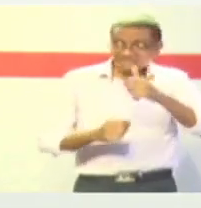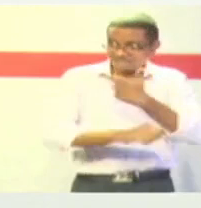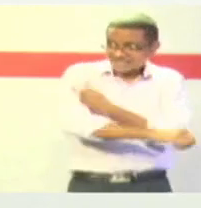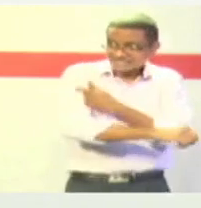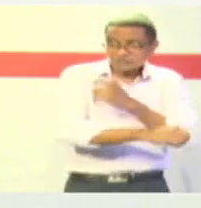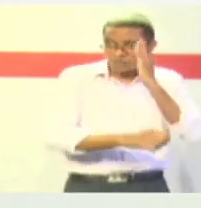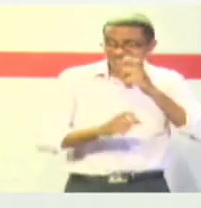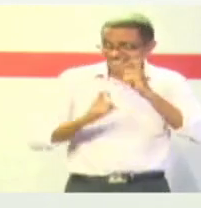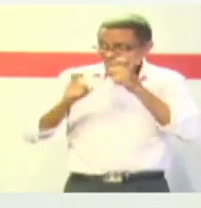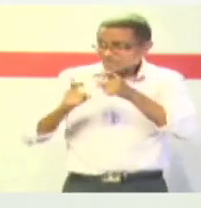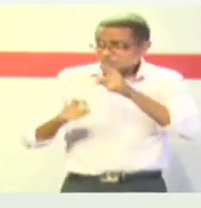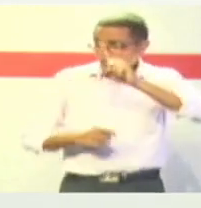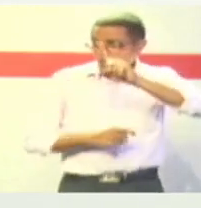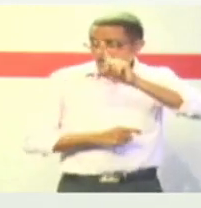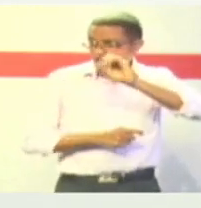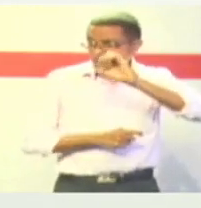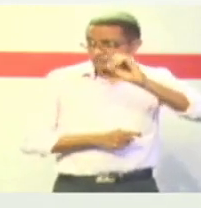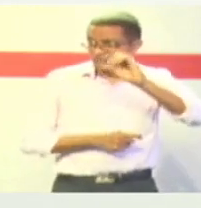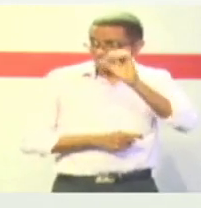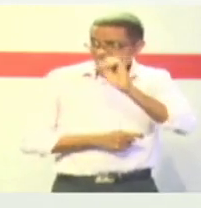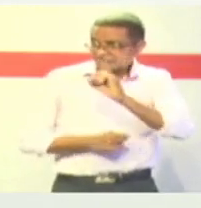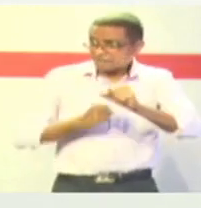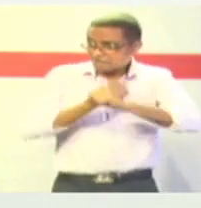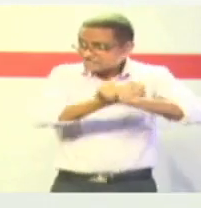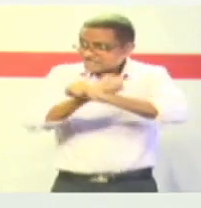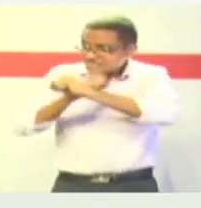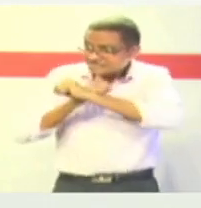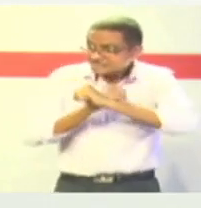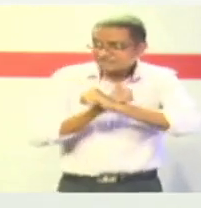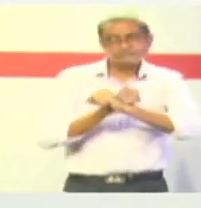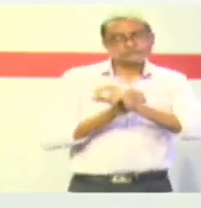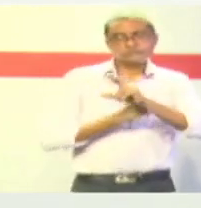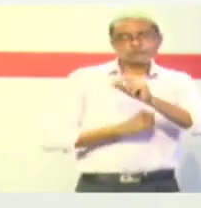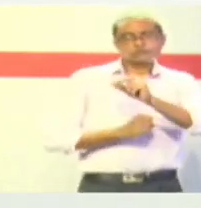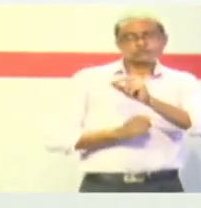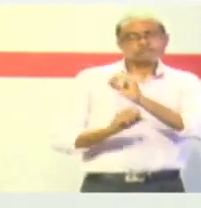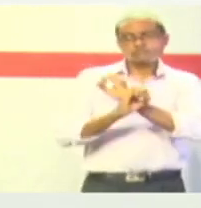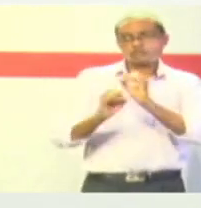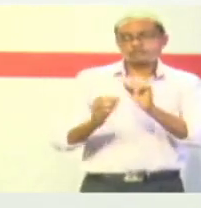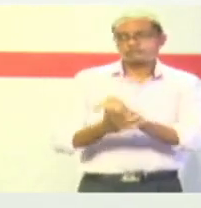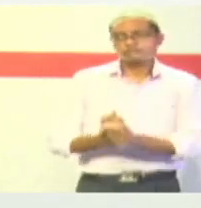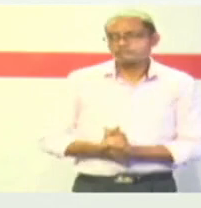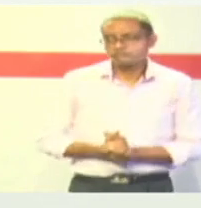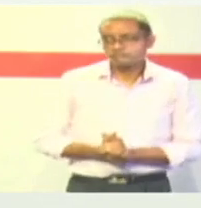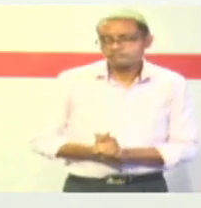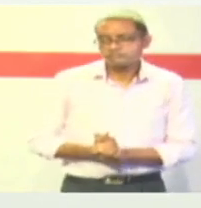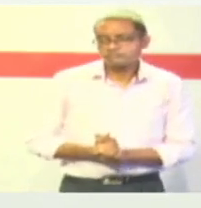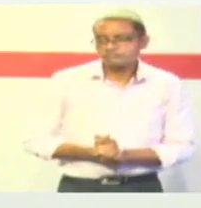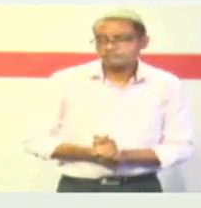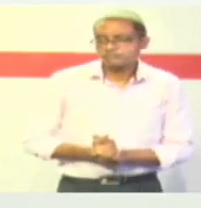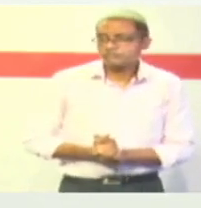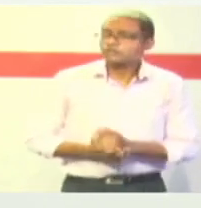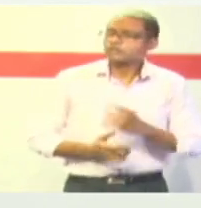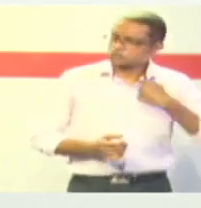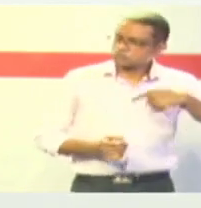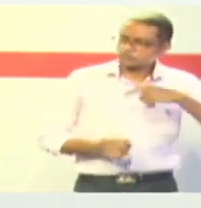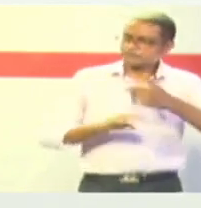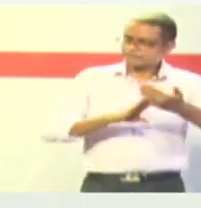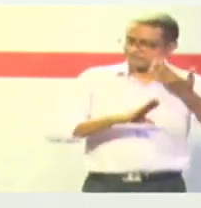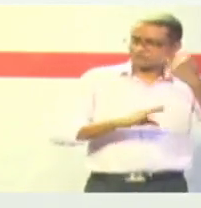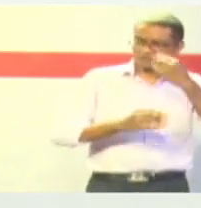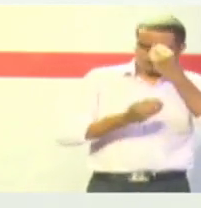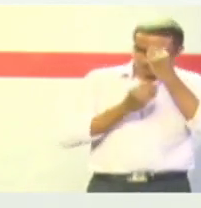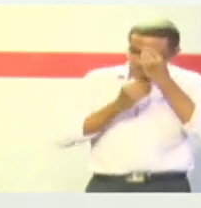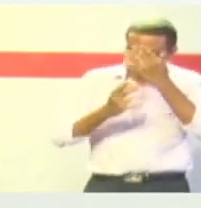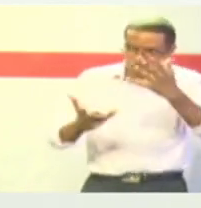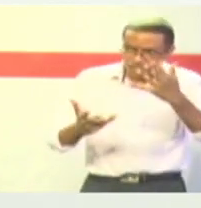give you 100% protection from infection, from hospitalization or death. And we have said that from the